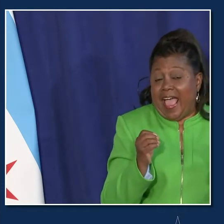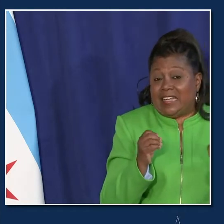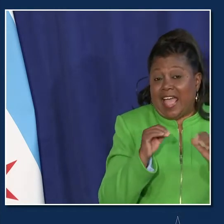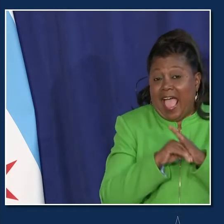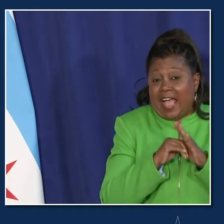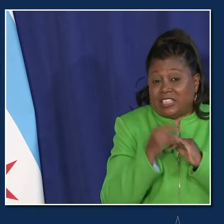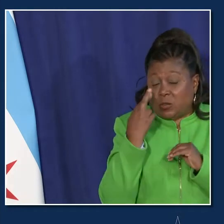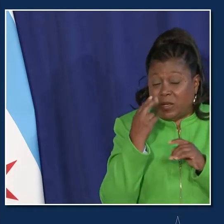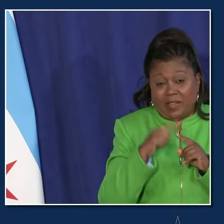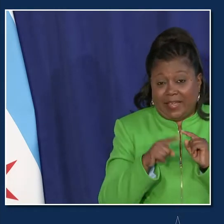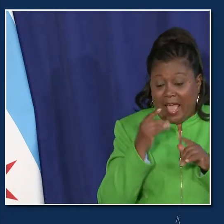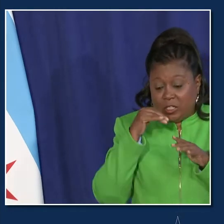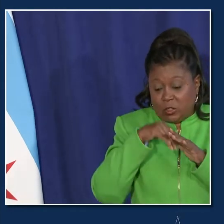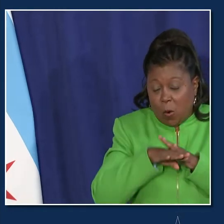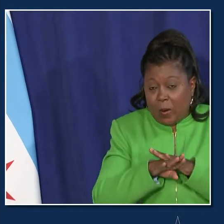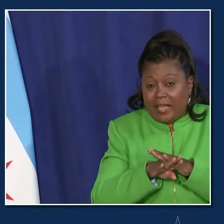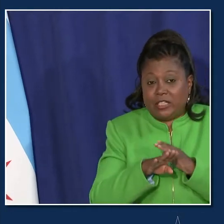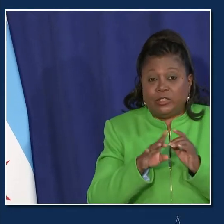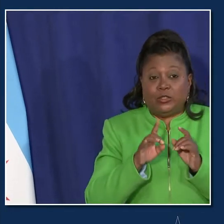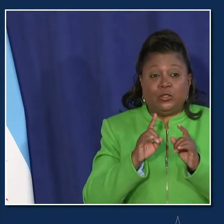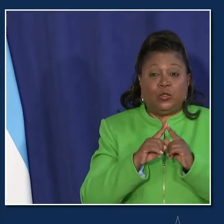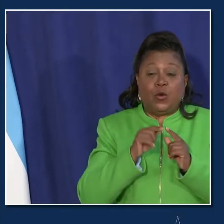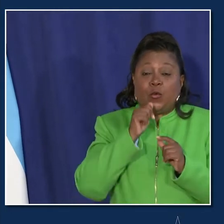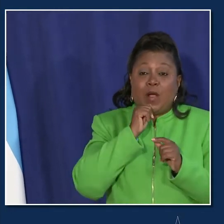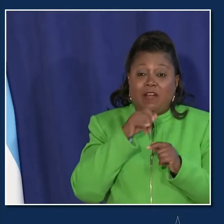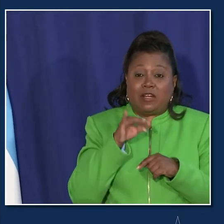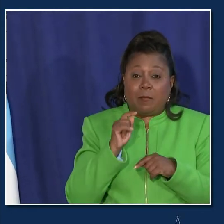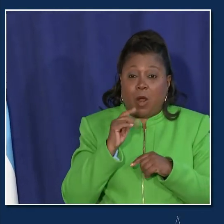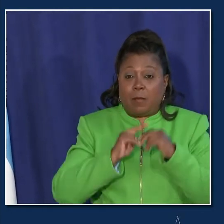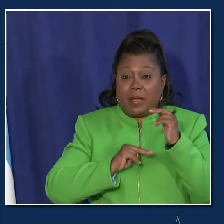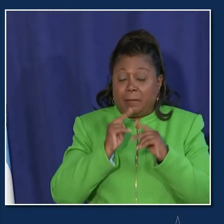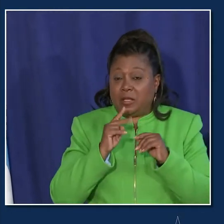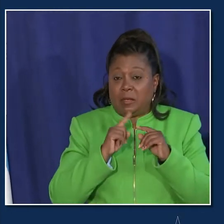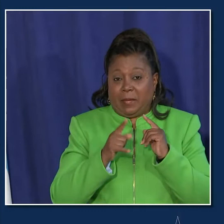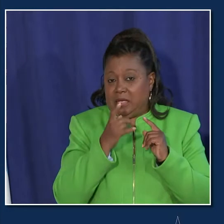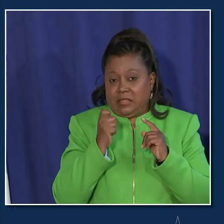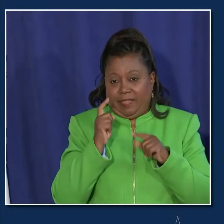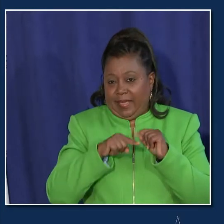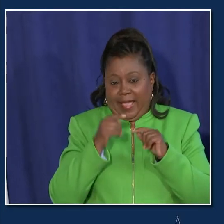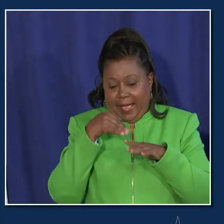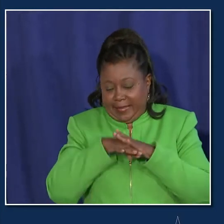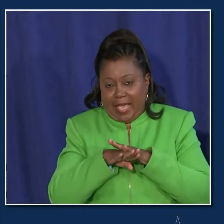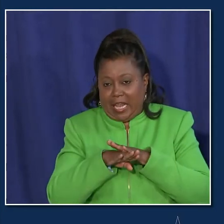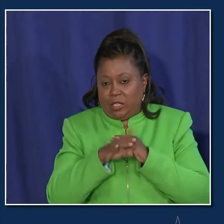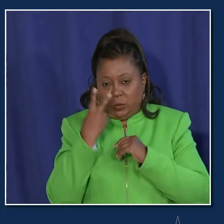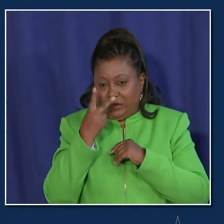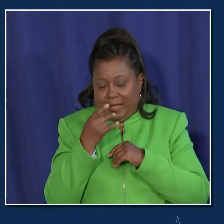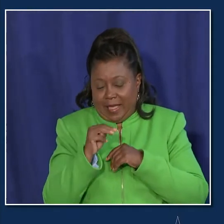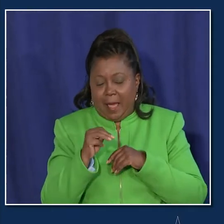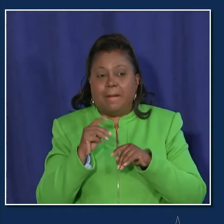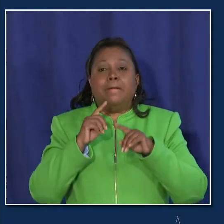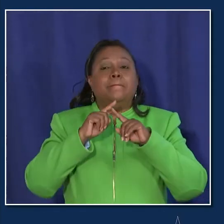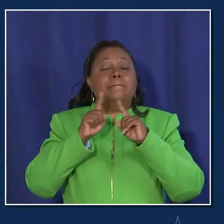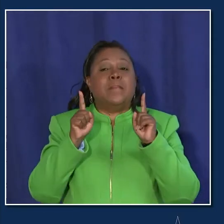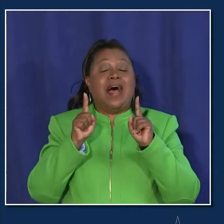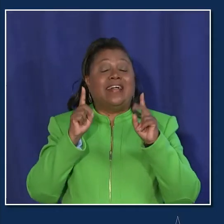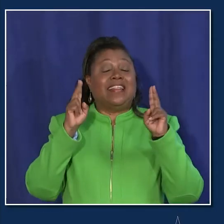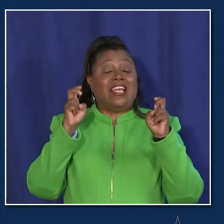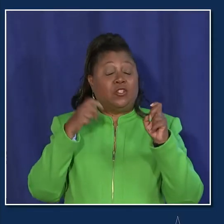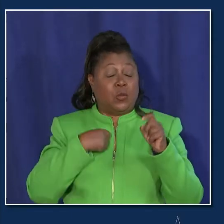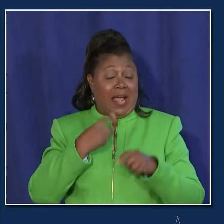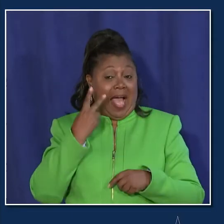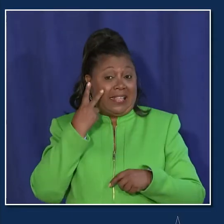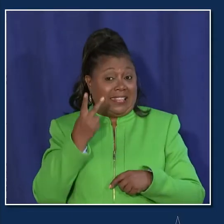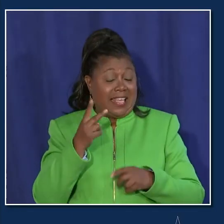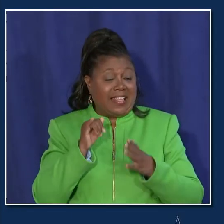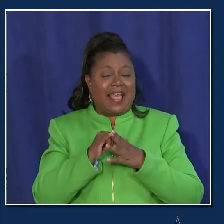access reasons, that they can't go into private apartment buildings because they can't get into them. But the issue that I